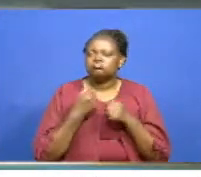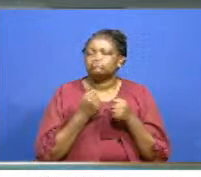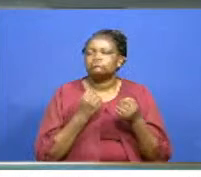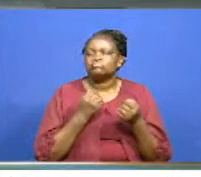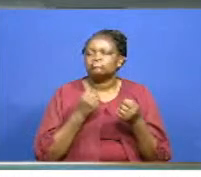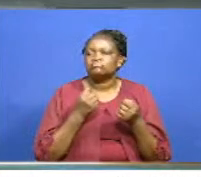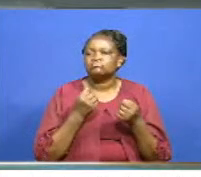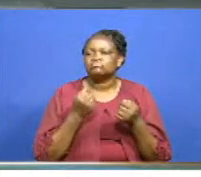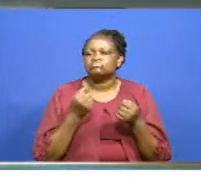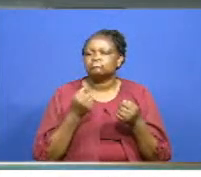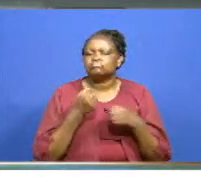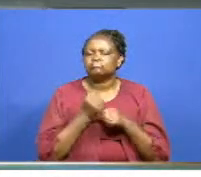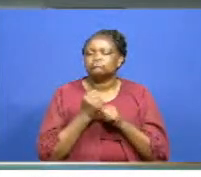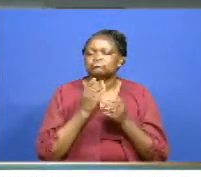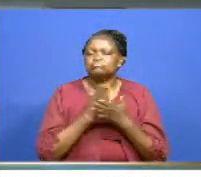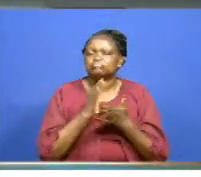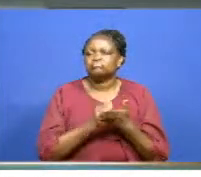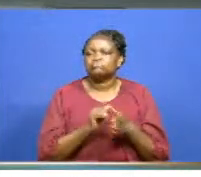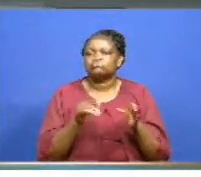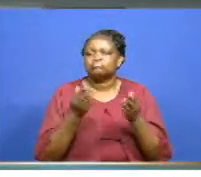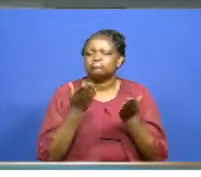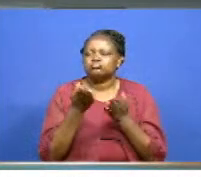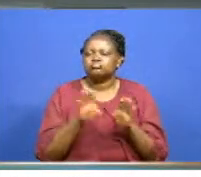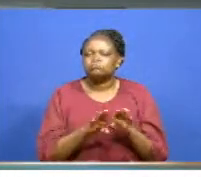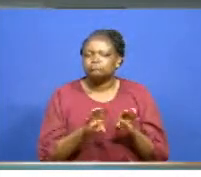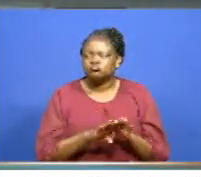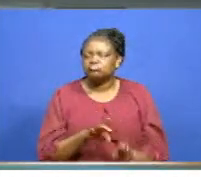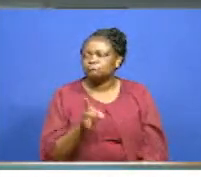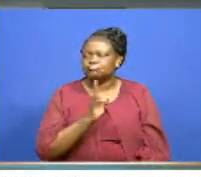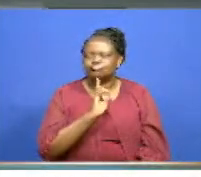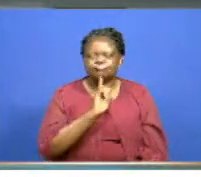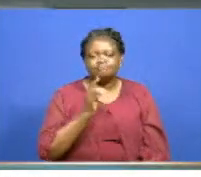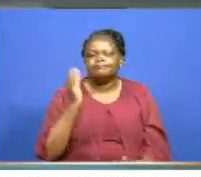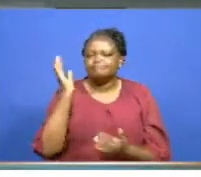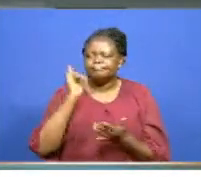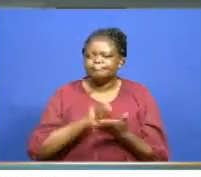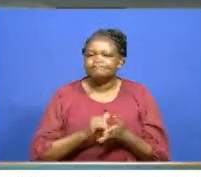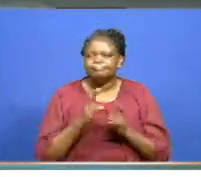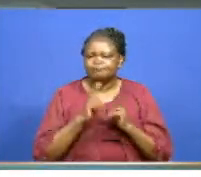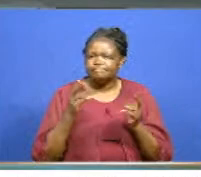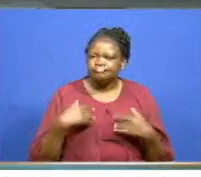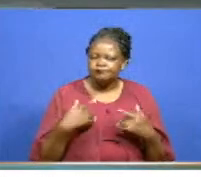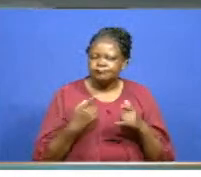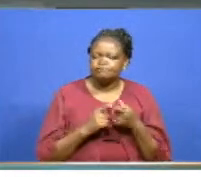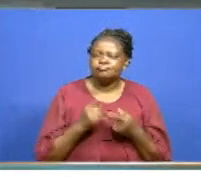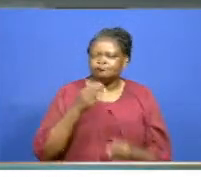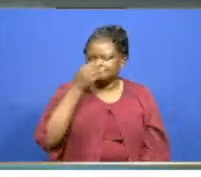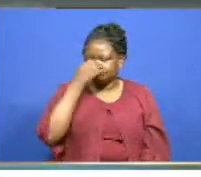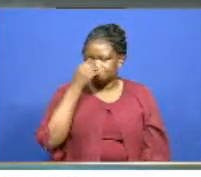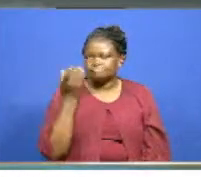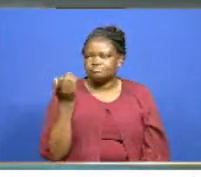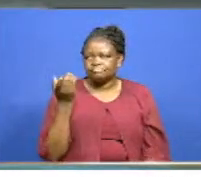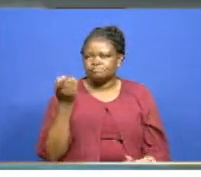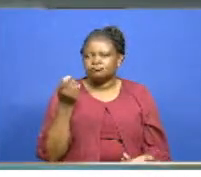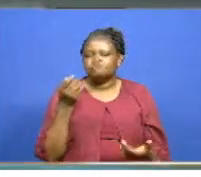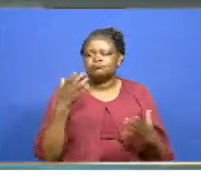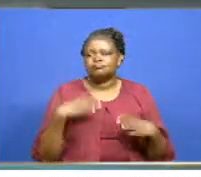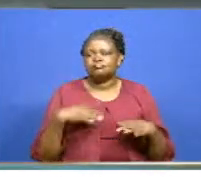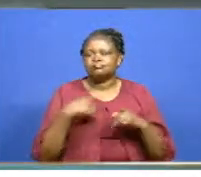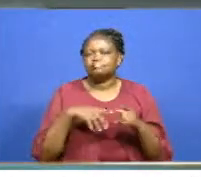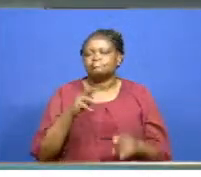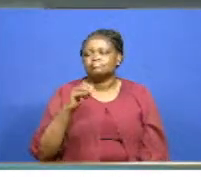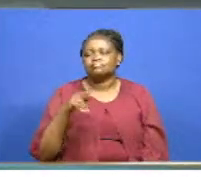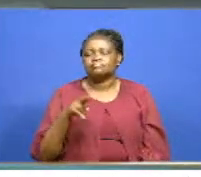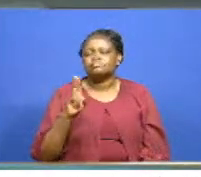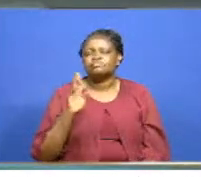of that sort. So that's my hope, that there will be peace, and that the wishes of the people of Matungu and the